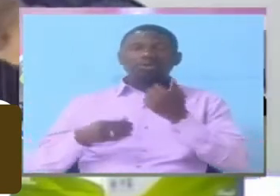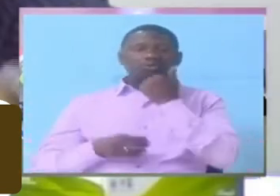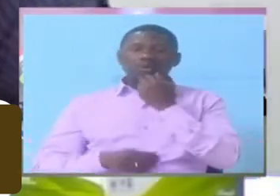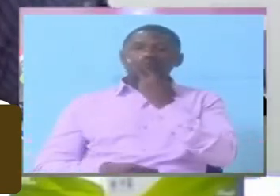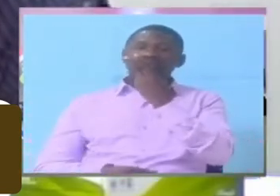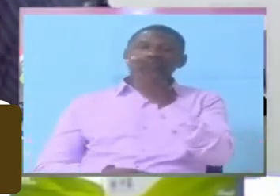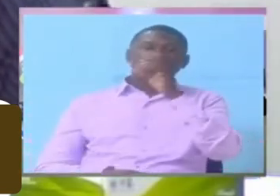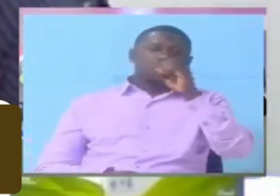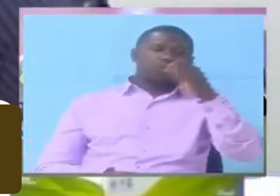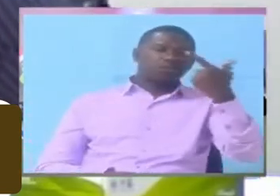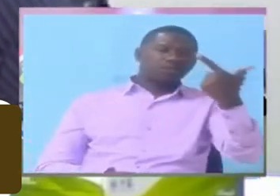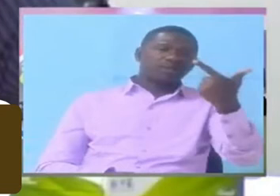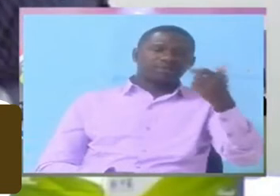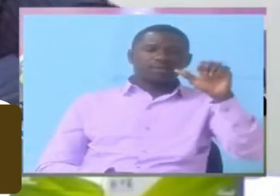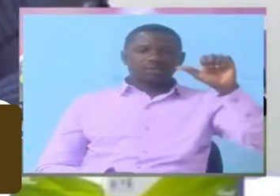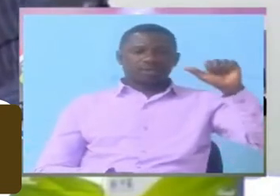207A.